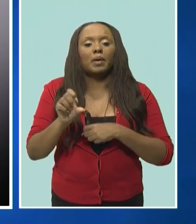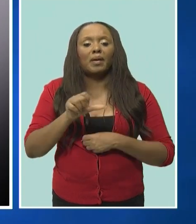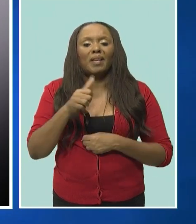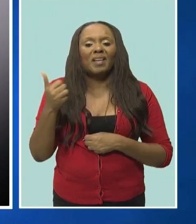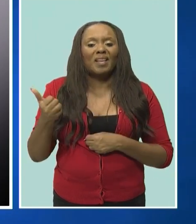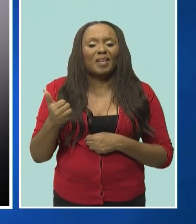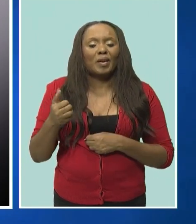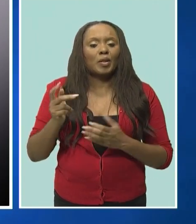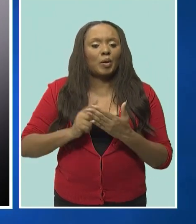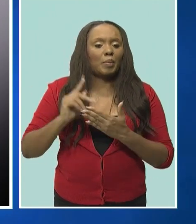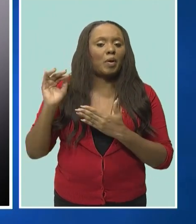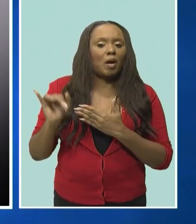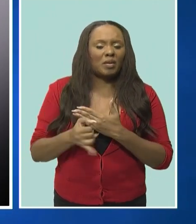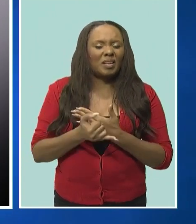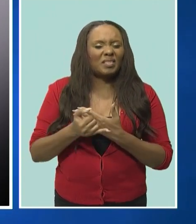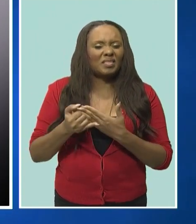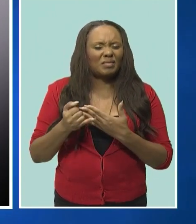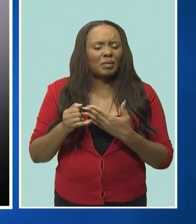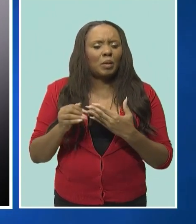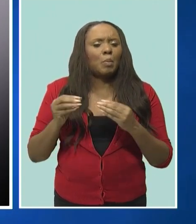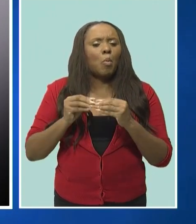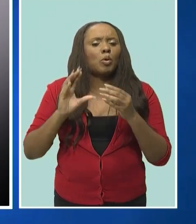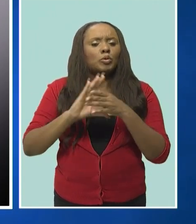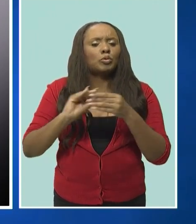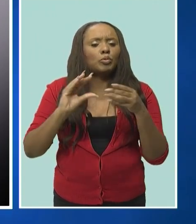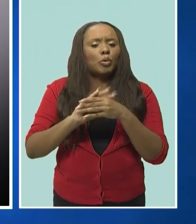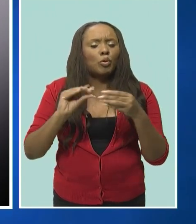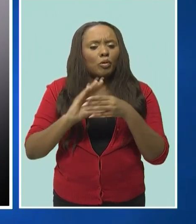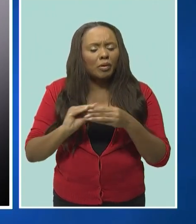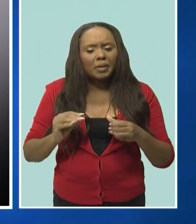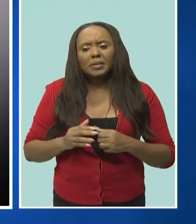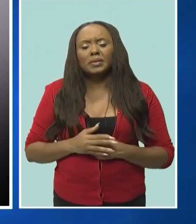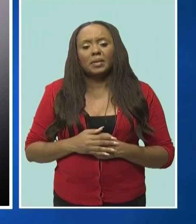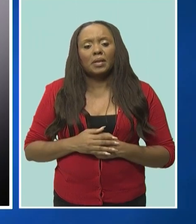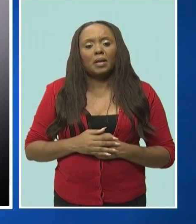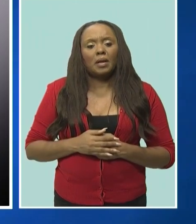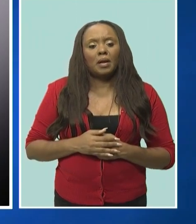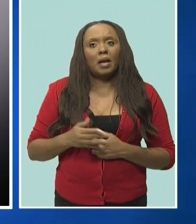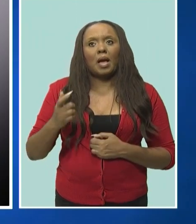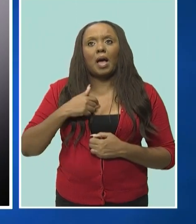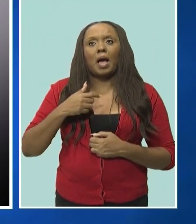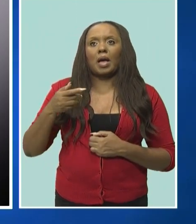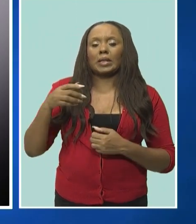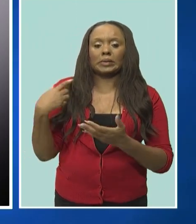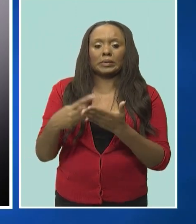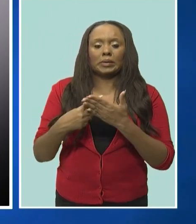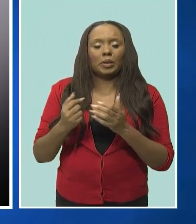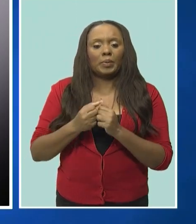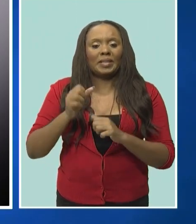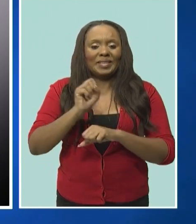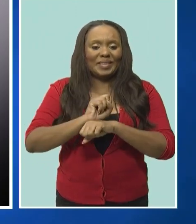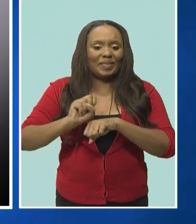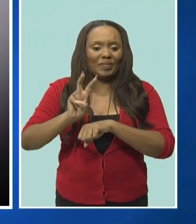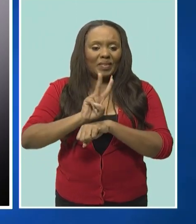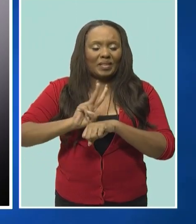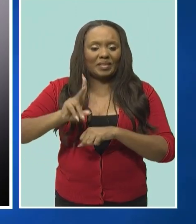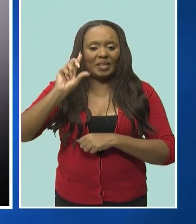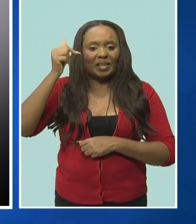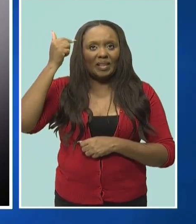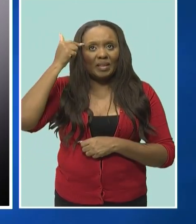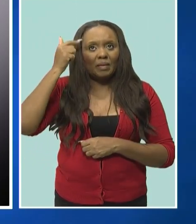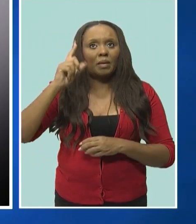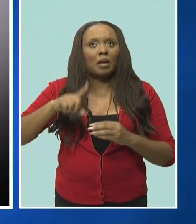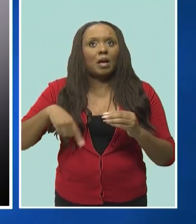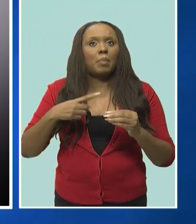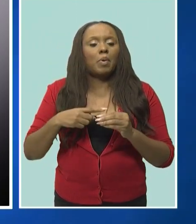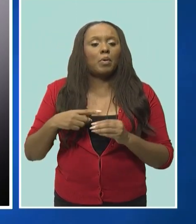in the Caribbean as well. The Portuguese St. Vincent government about doing a documentary about the great Chief